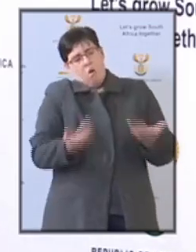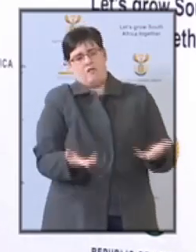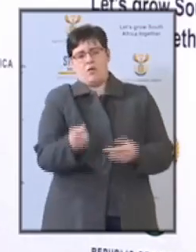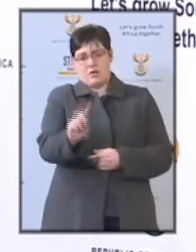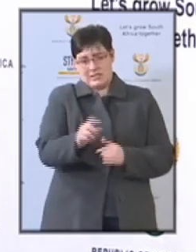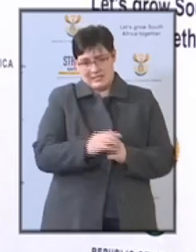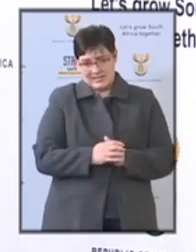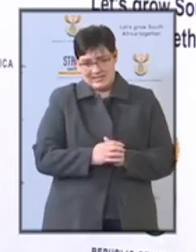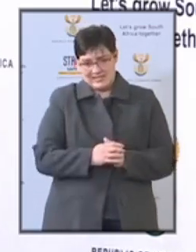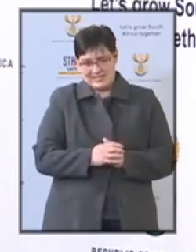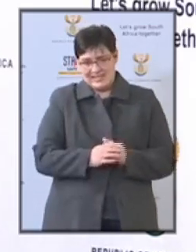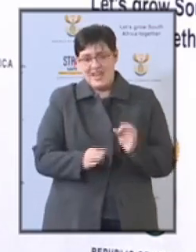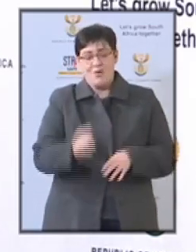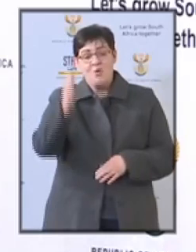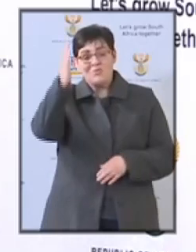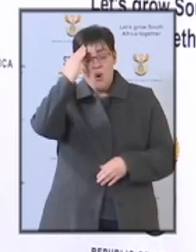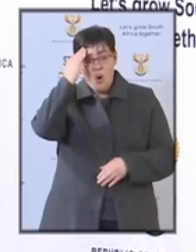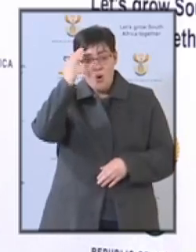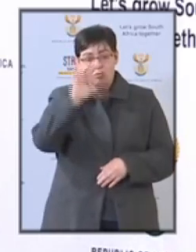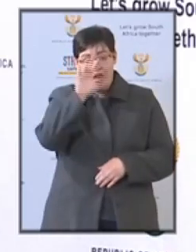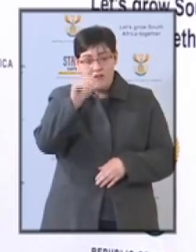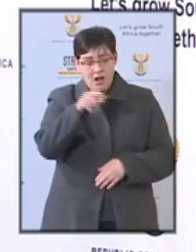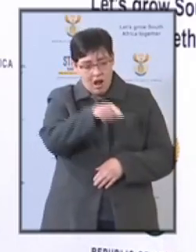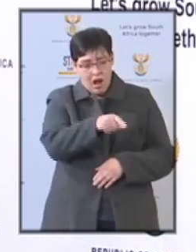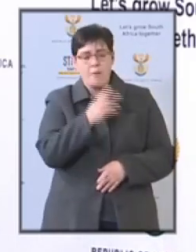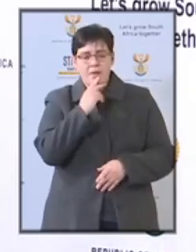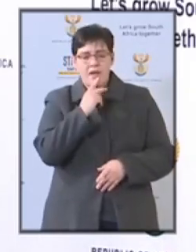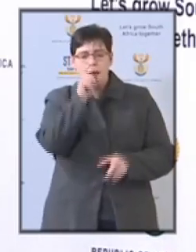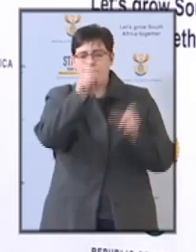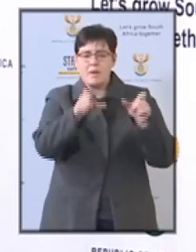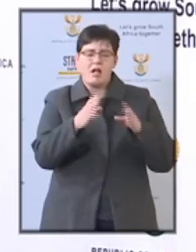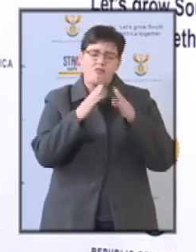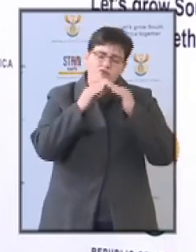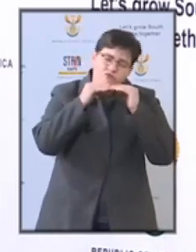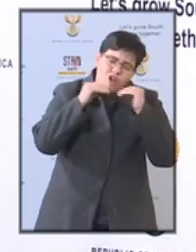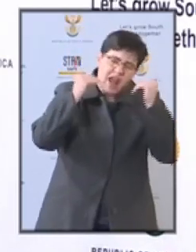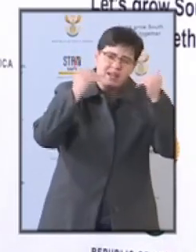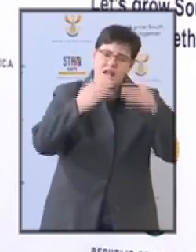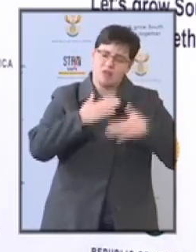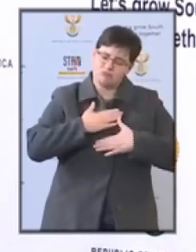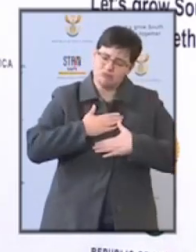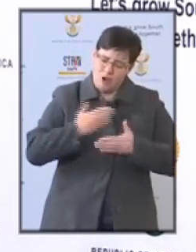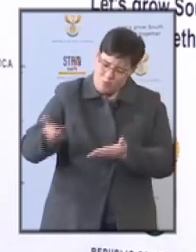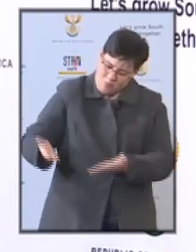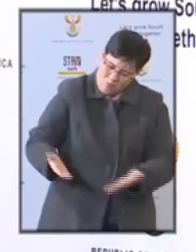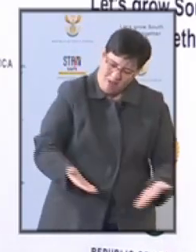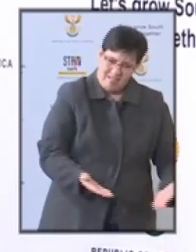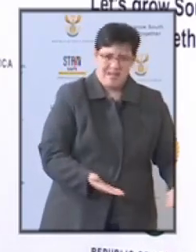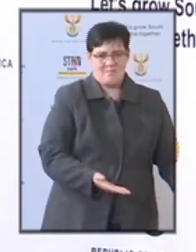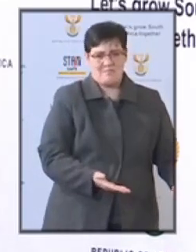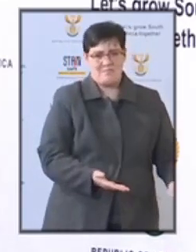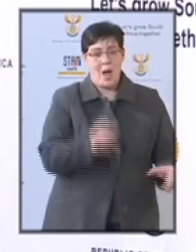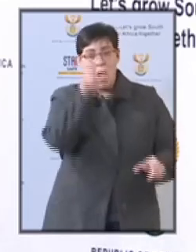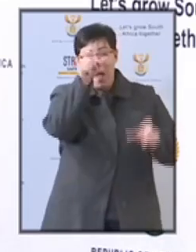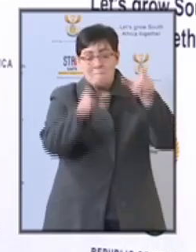about South Africa, is the hospitality. Our people remains our